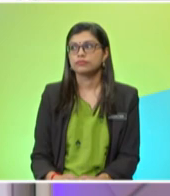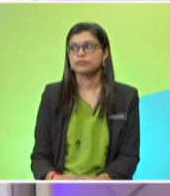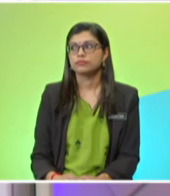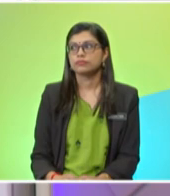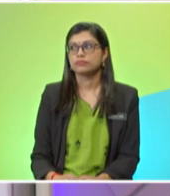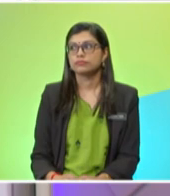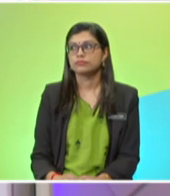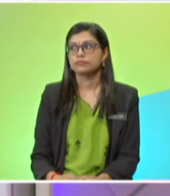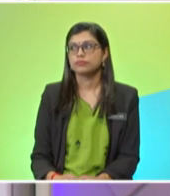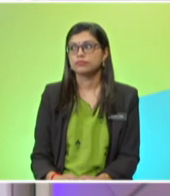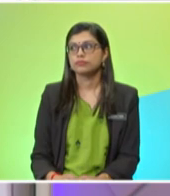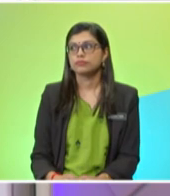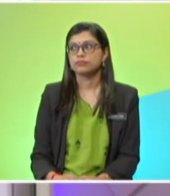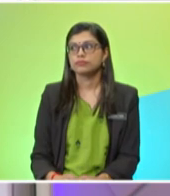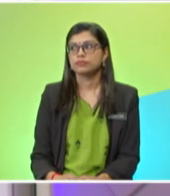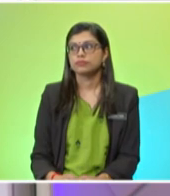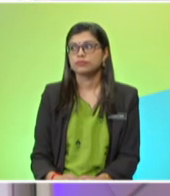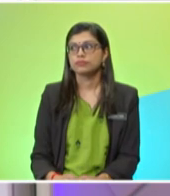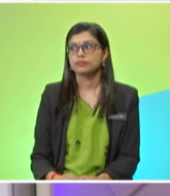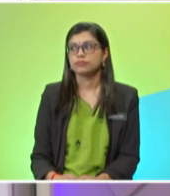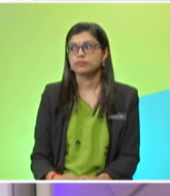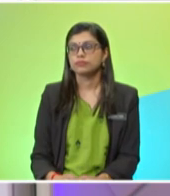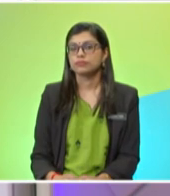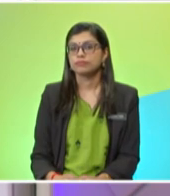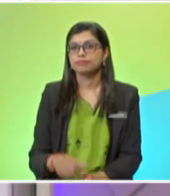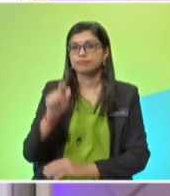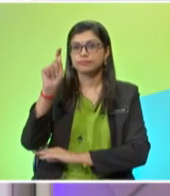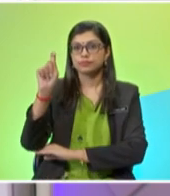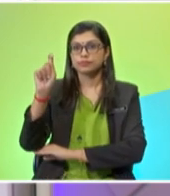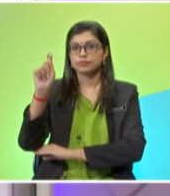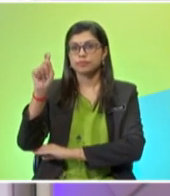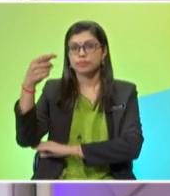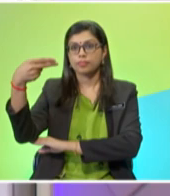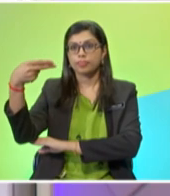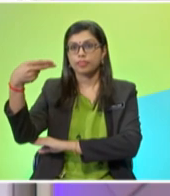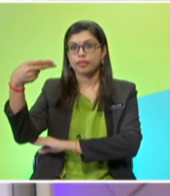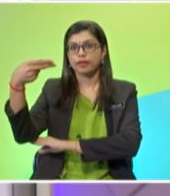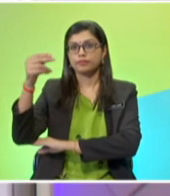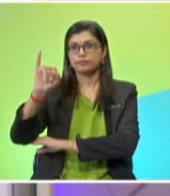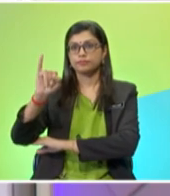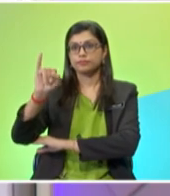H I S. This